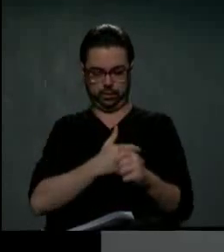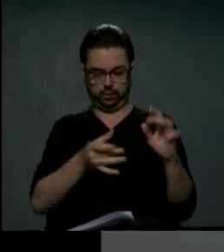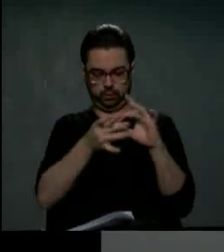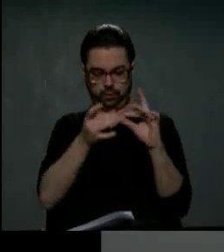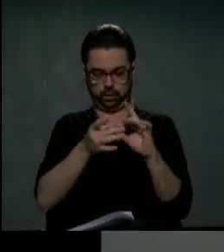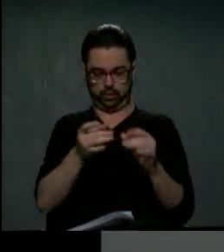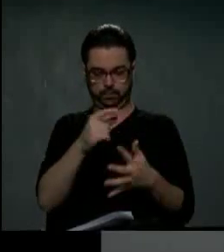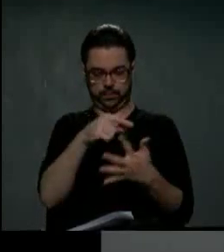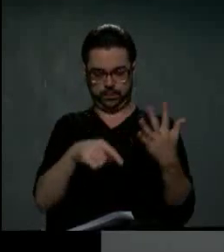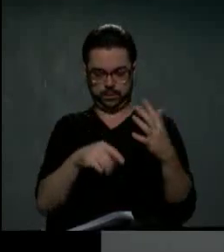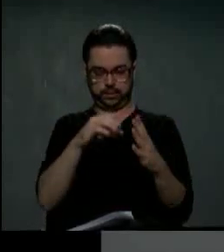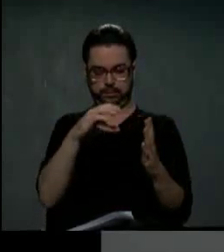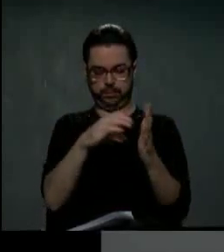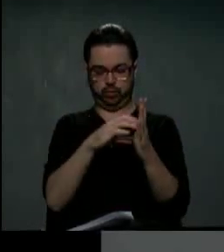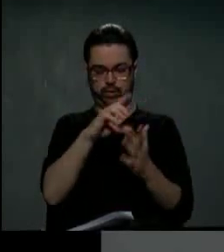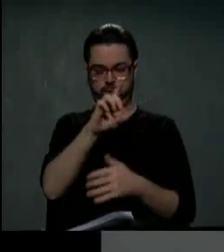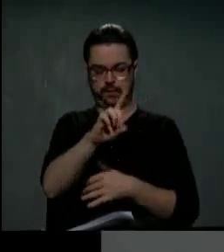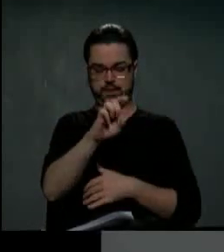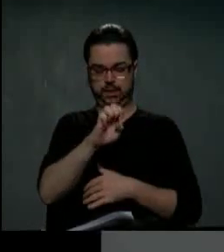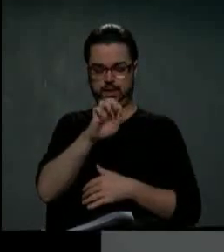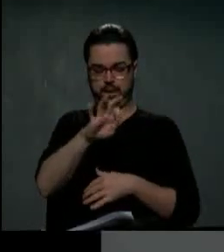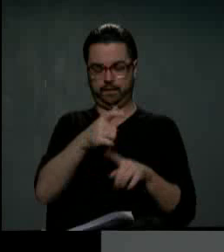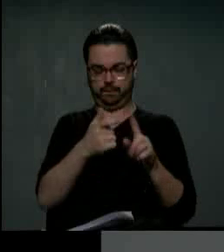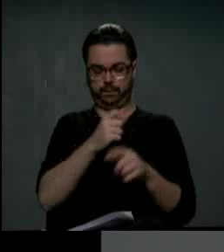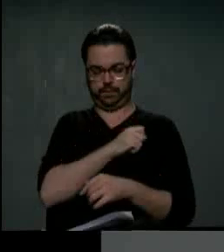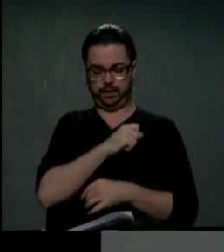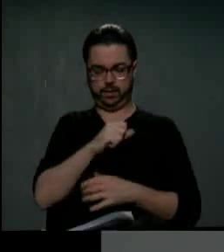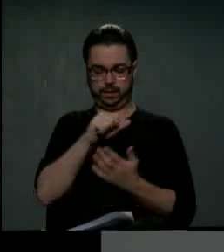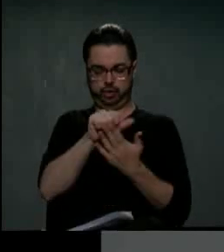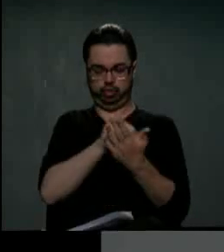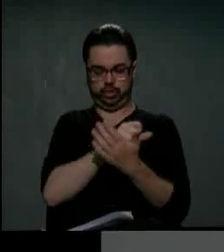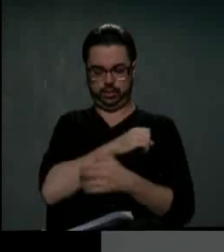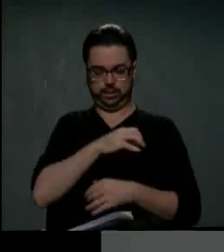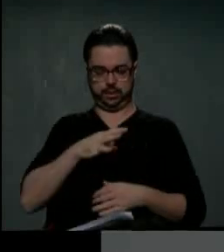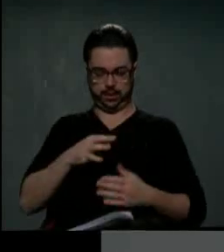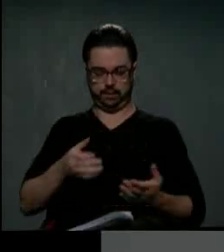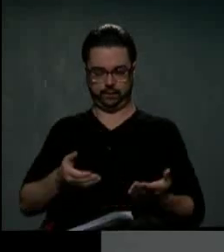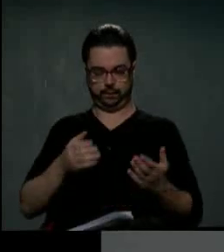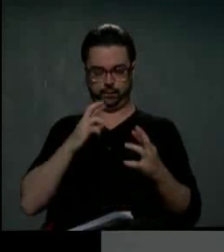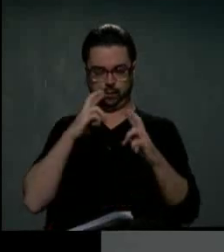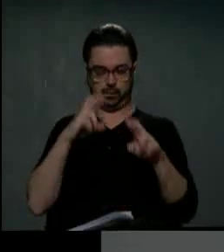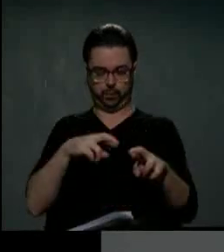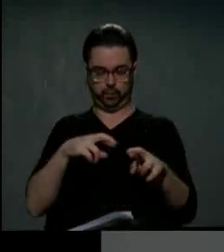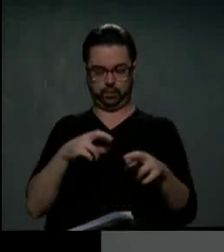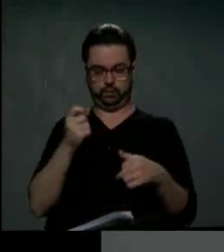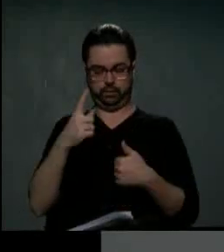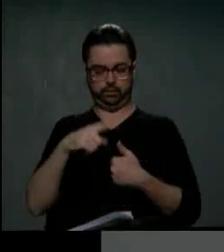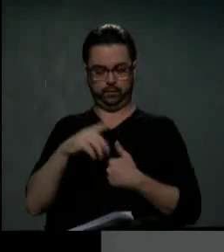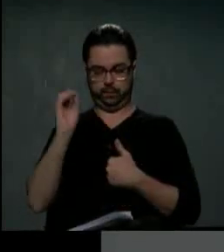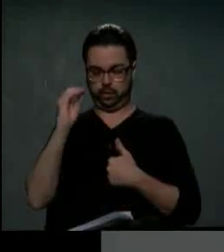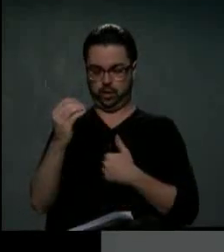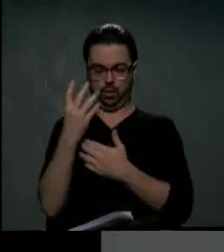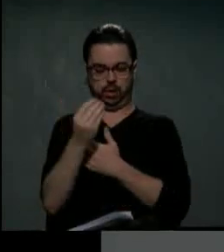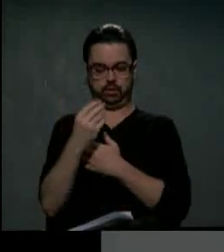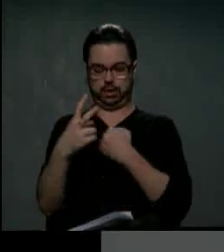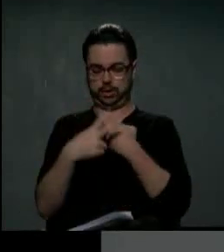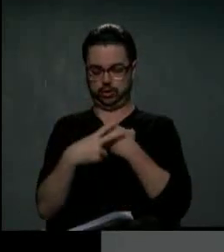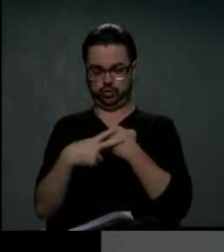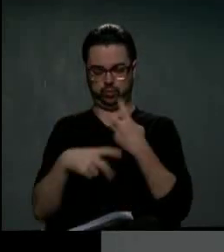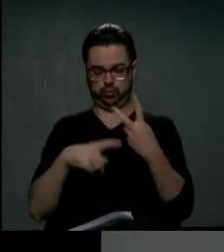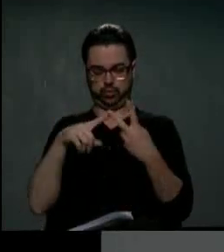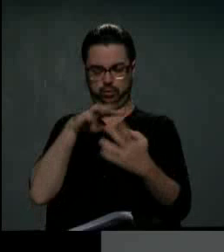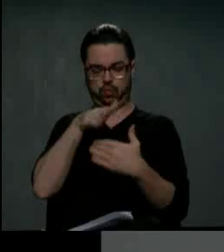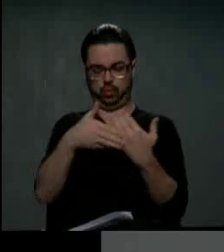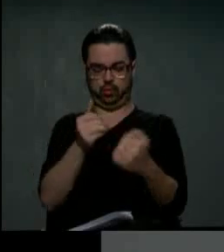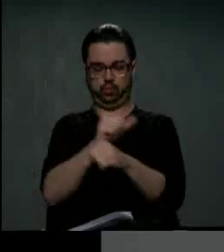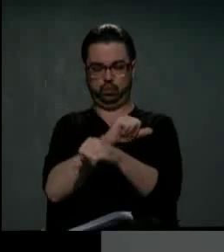paragraphs D, E, and F of the agenda staff report. There is to be no outside storage of parts, equipment, or materials. All work must take place within the